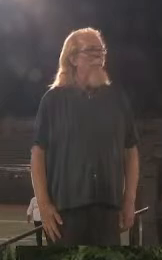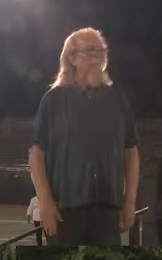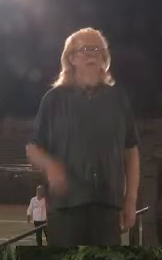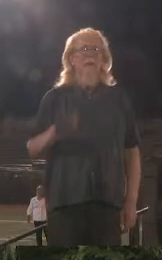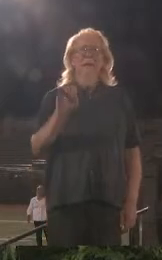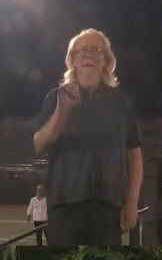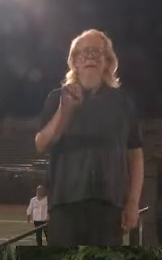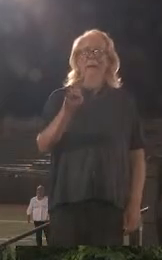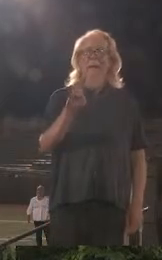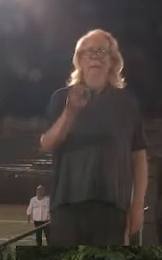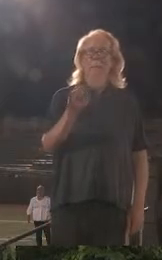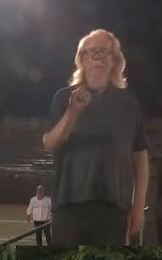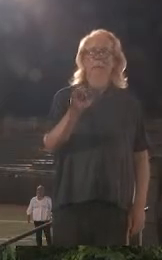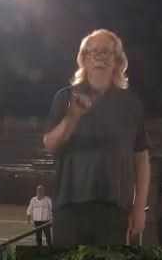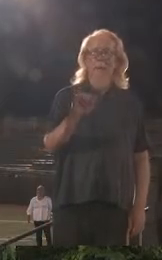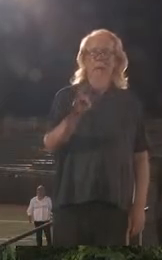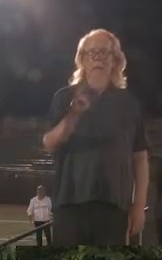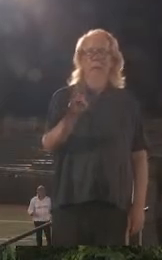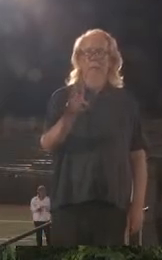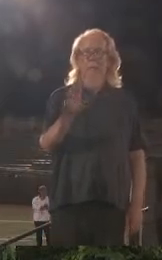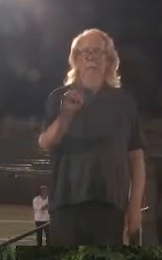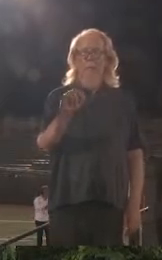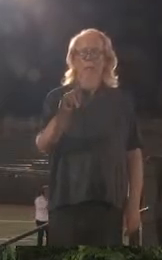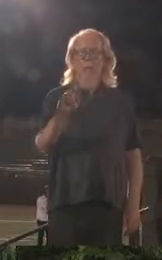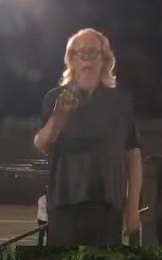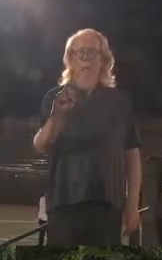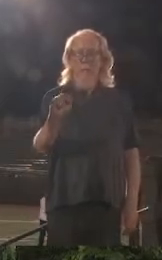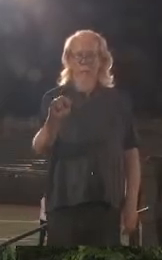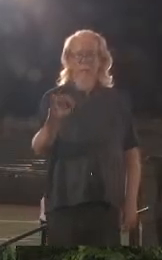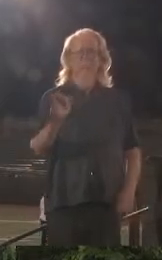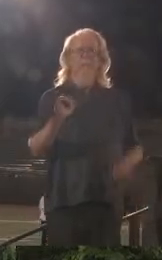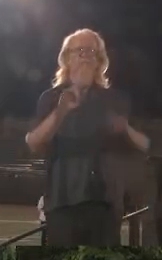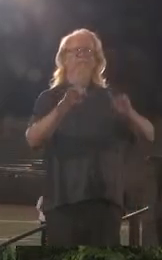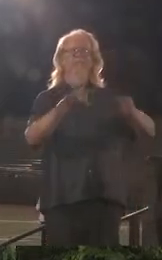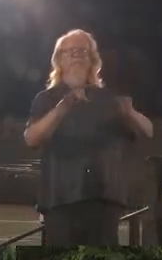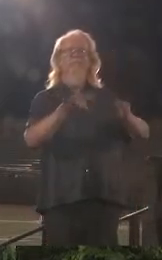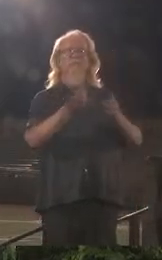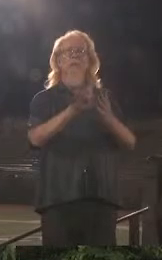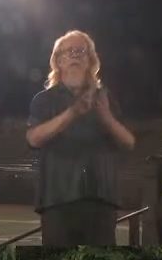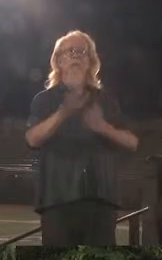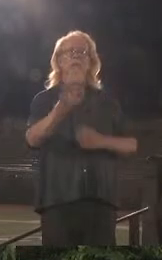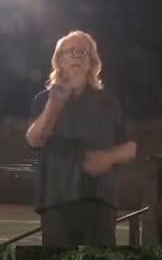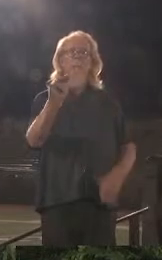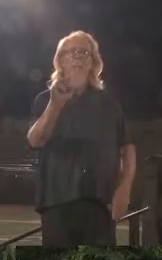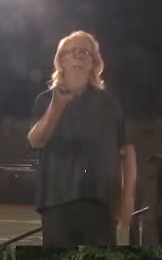Ebony Irene Bracken will be attending the University of Maine.